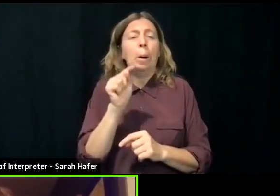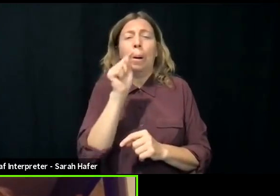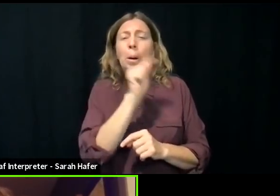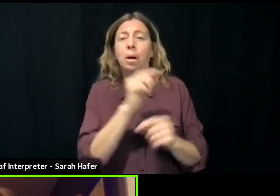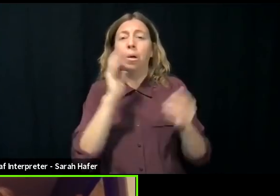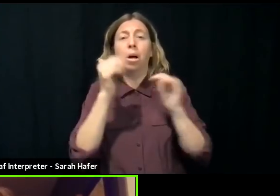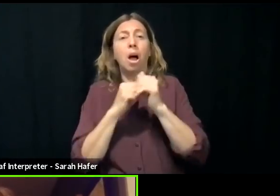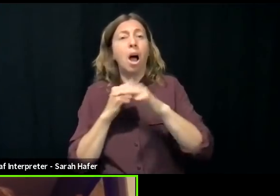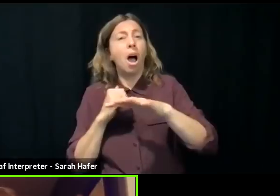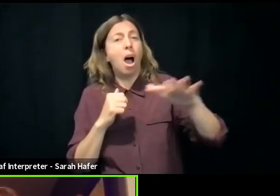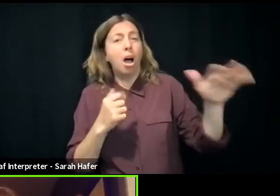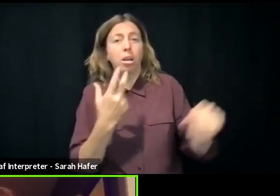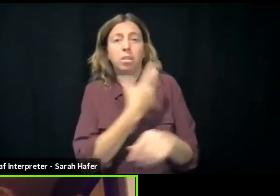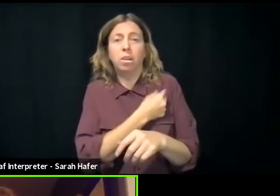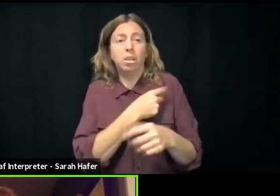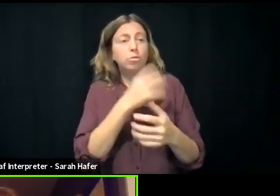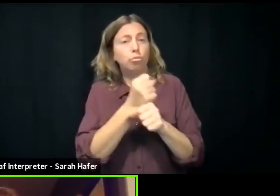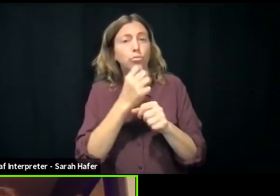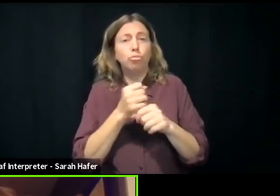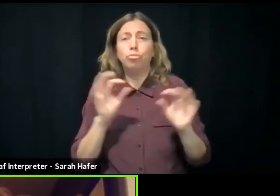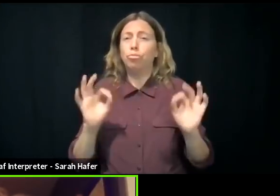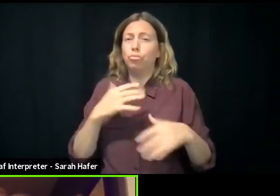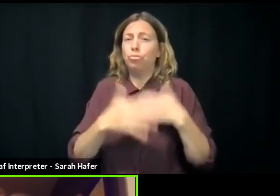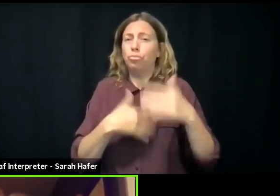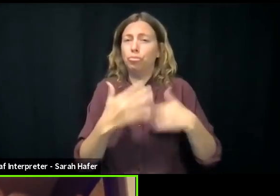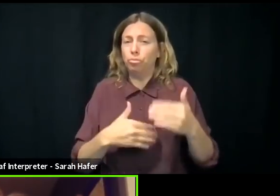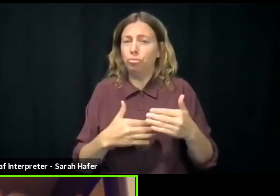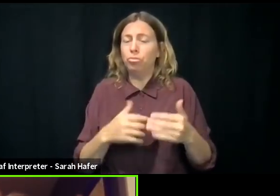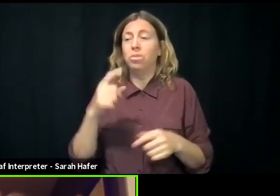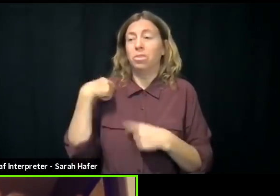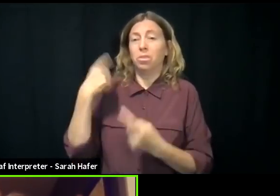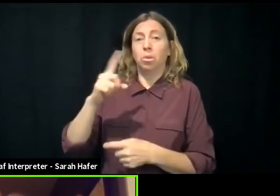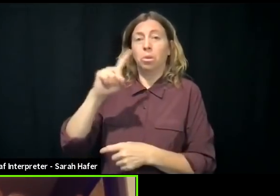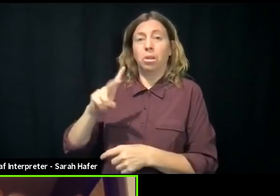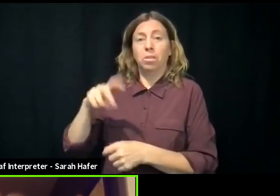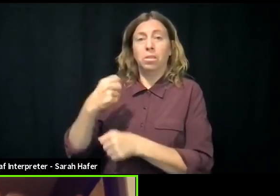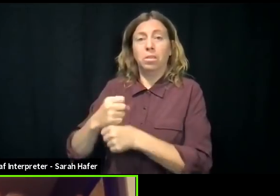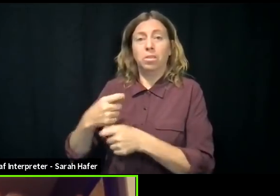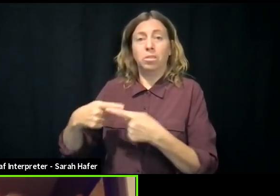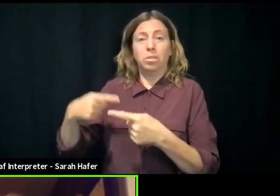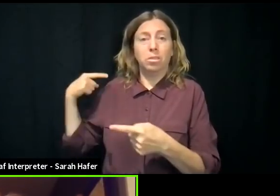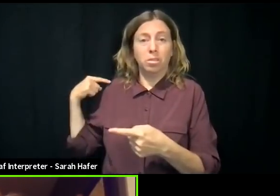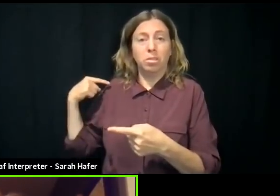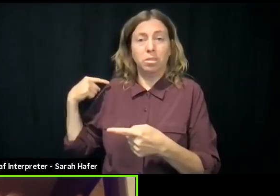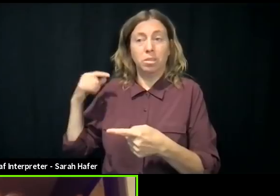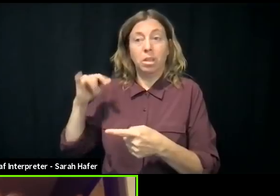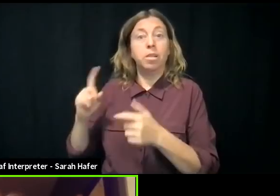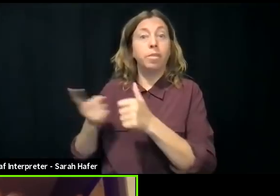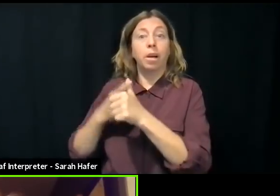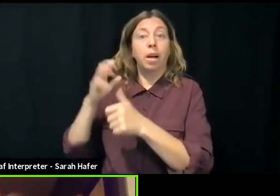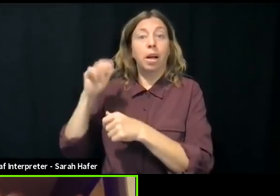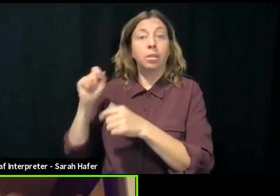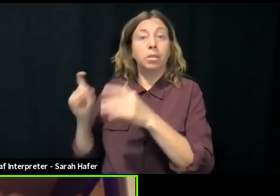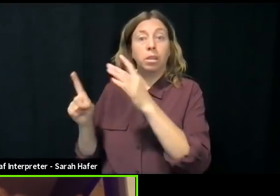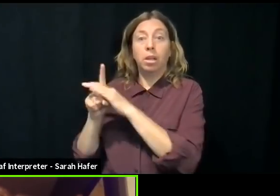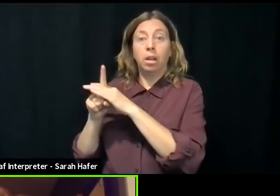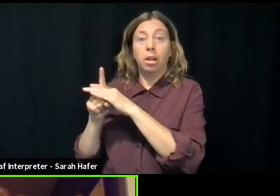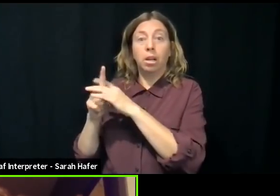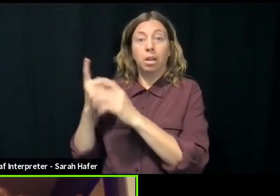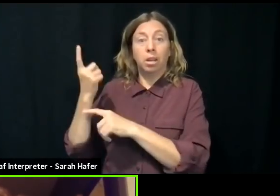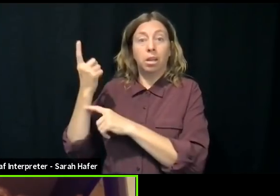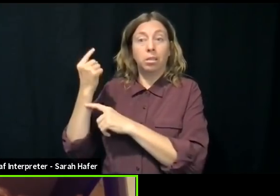the year and a half after first facing this pandemic, we have very safe and very effective vaccines